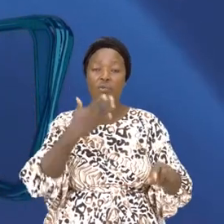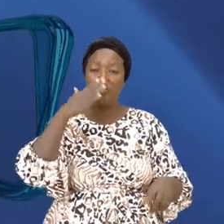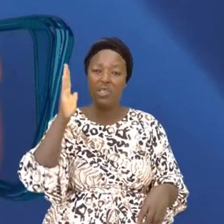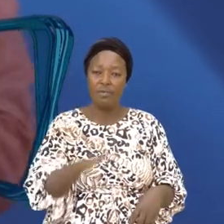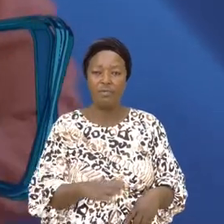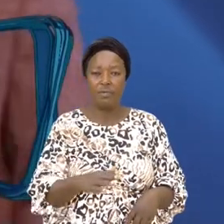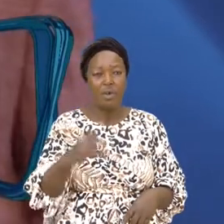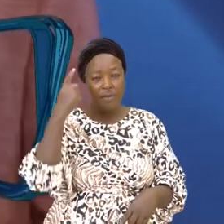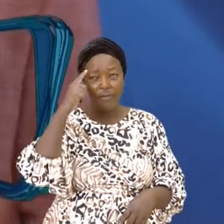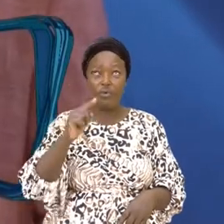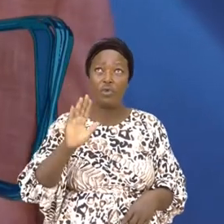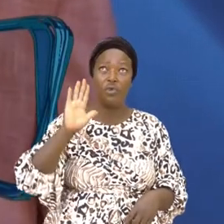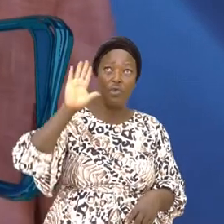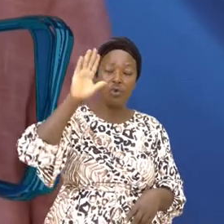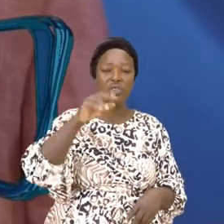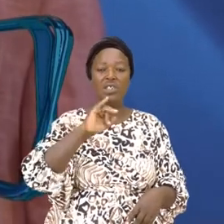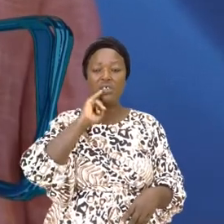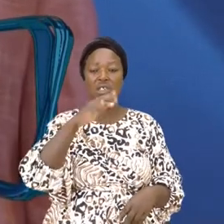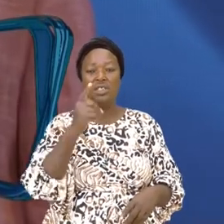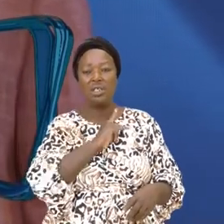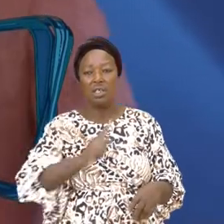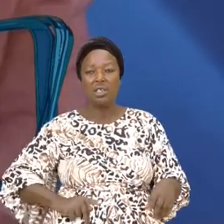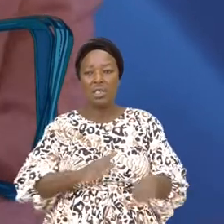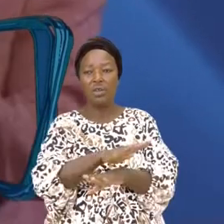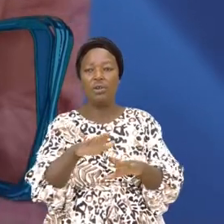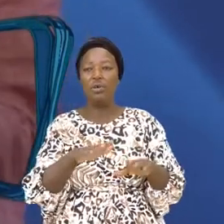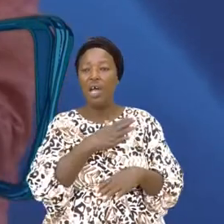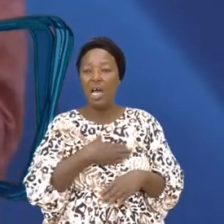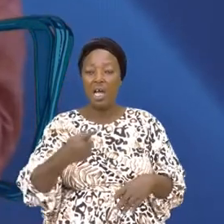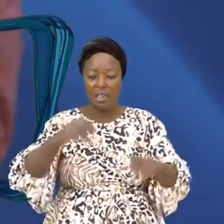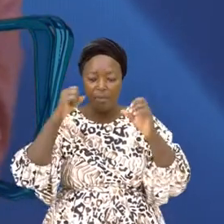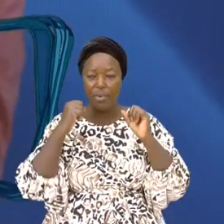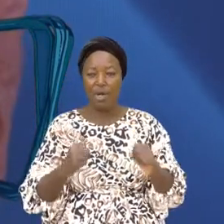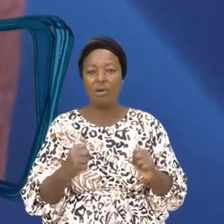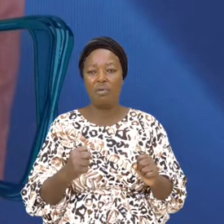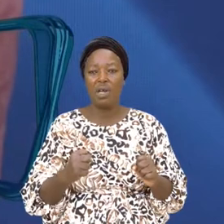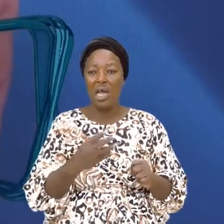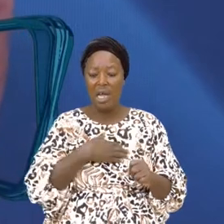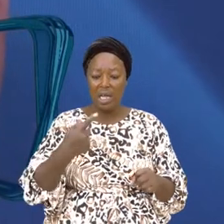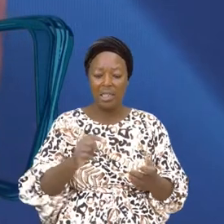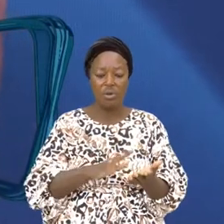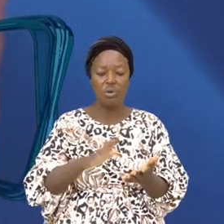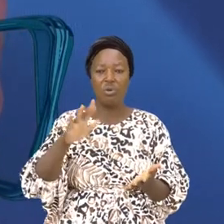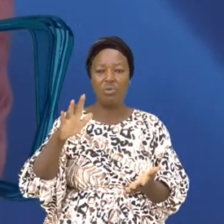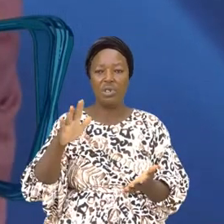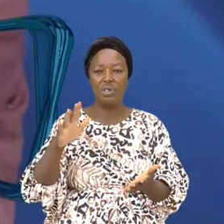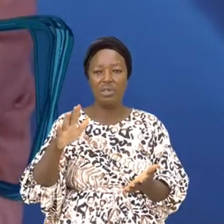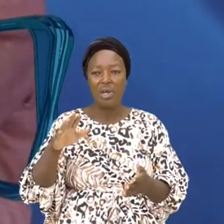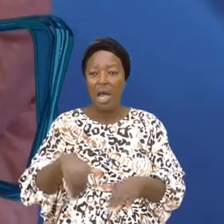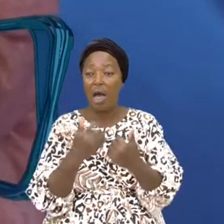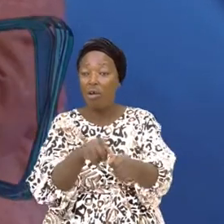For thine is the kingdom and the power and the glory. How